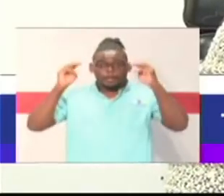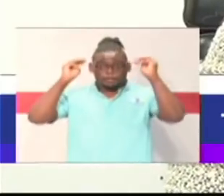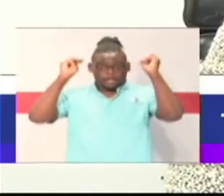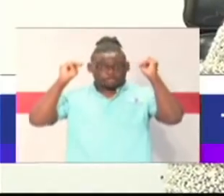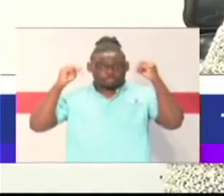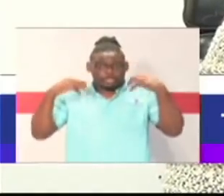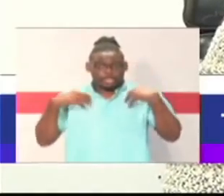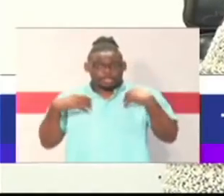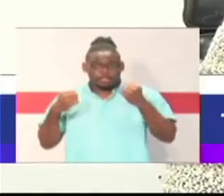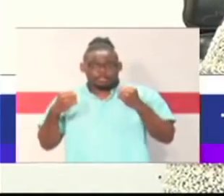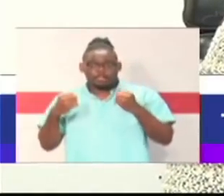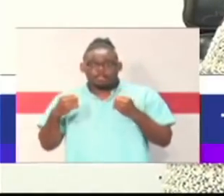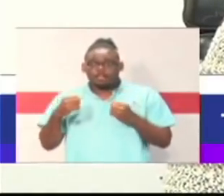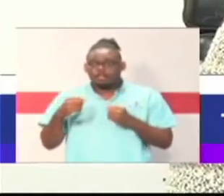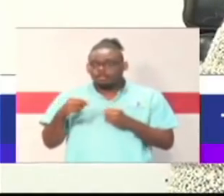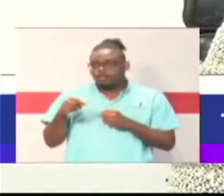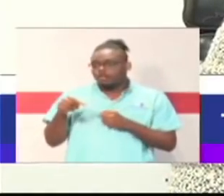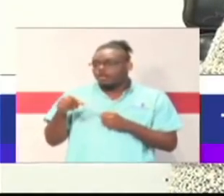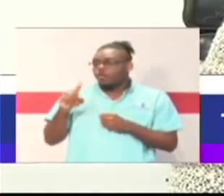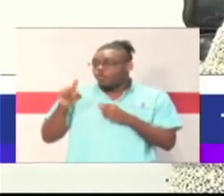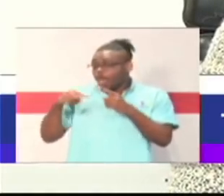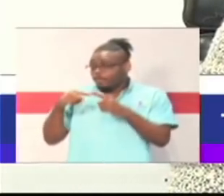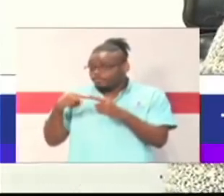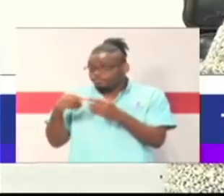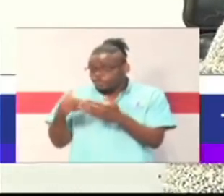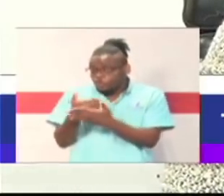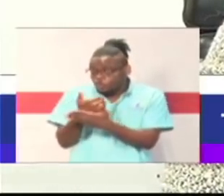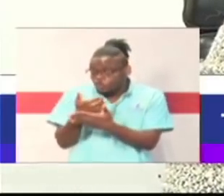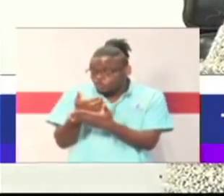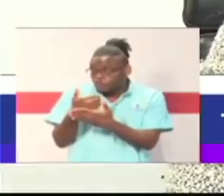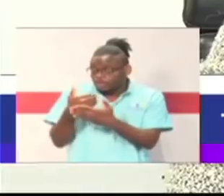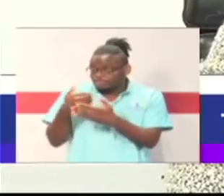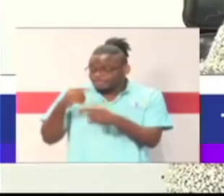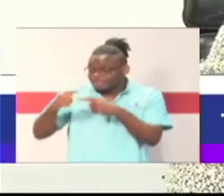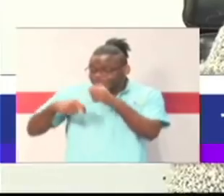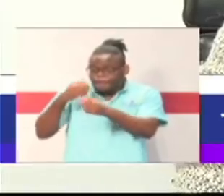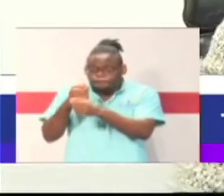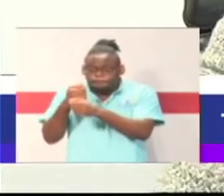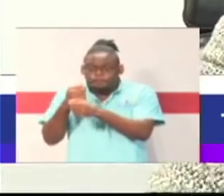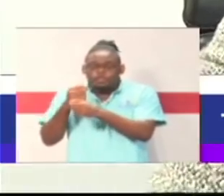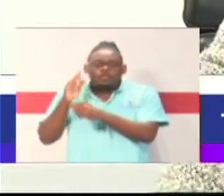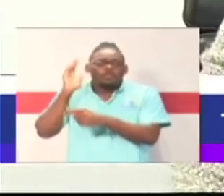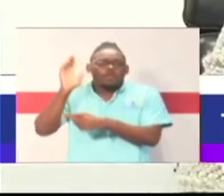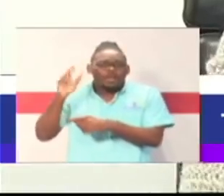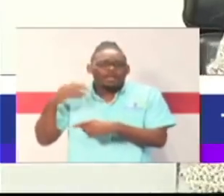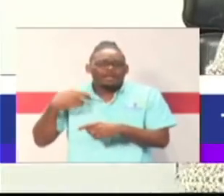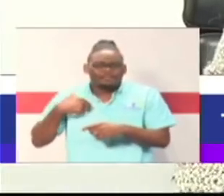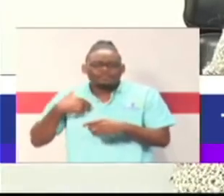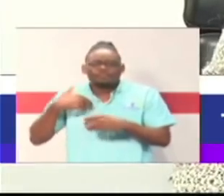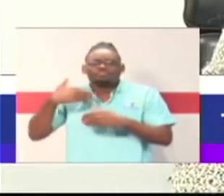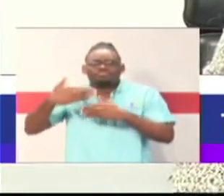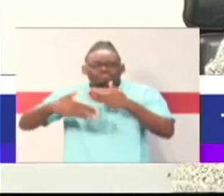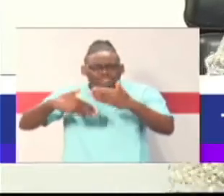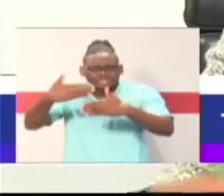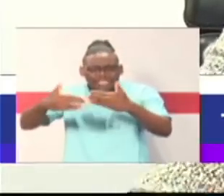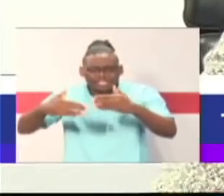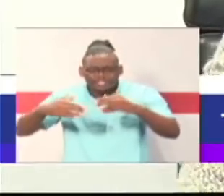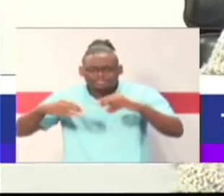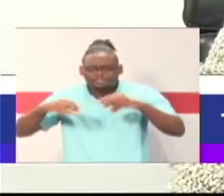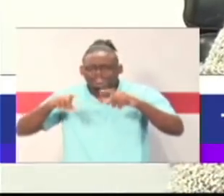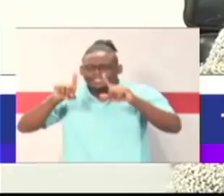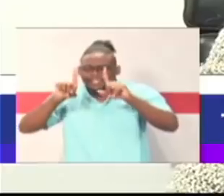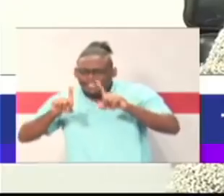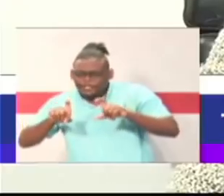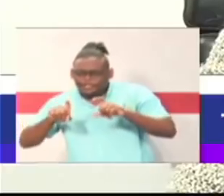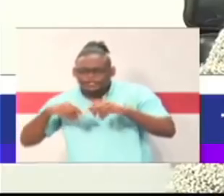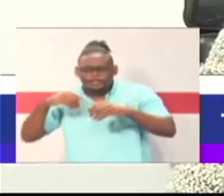there's a new variant, the required procedures and testing availabilities and kits and so on